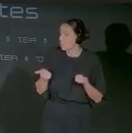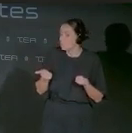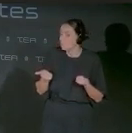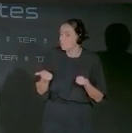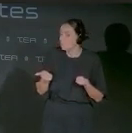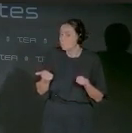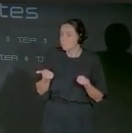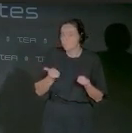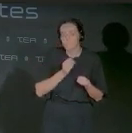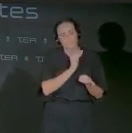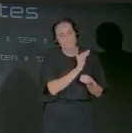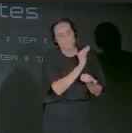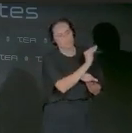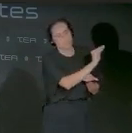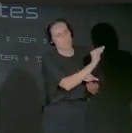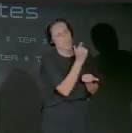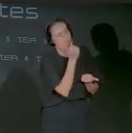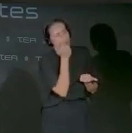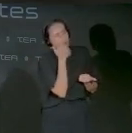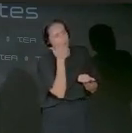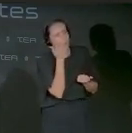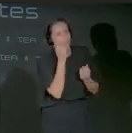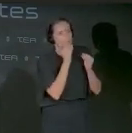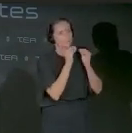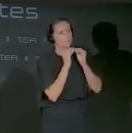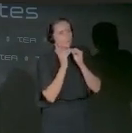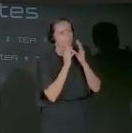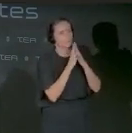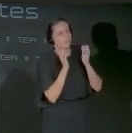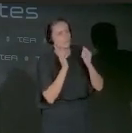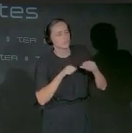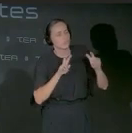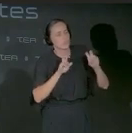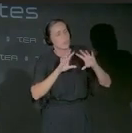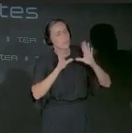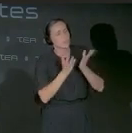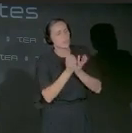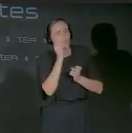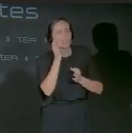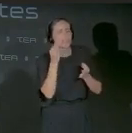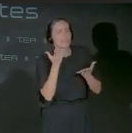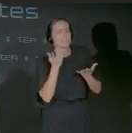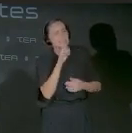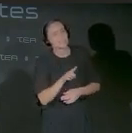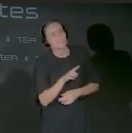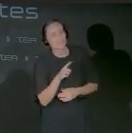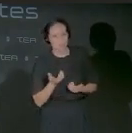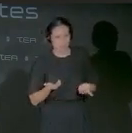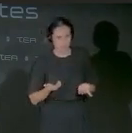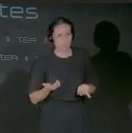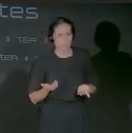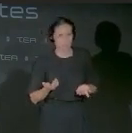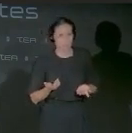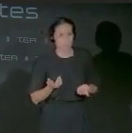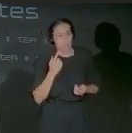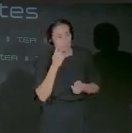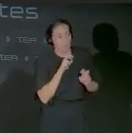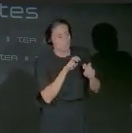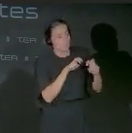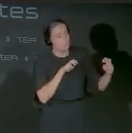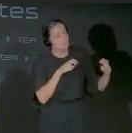world is in general, but in particular in this panel. So, taking advantage of having a true pioneer